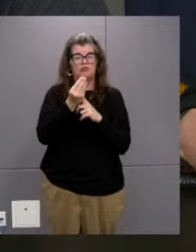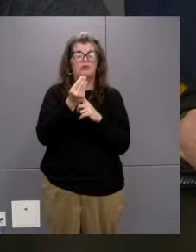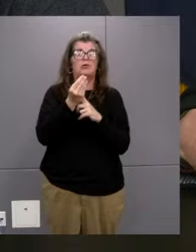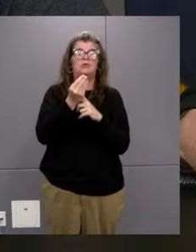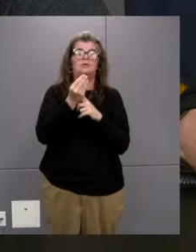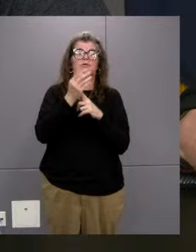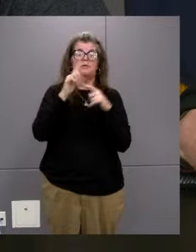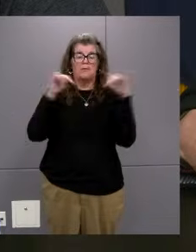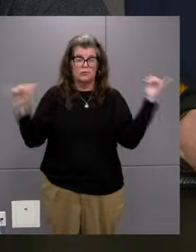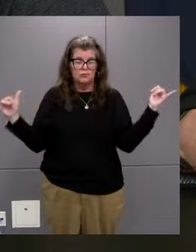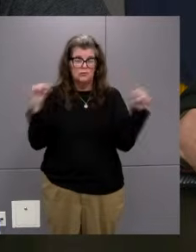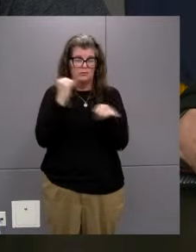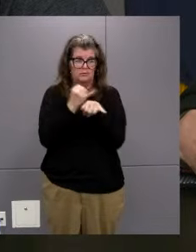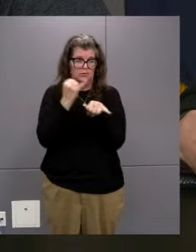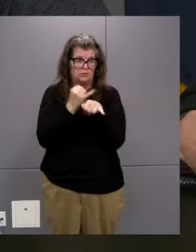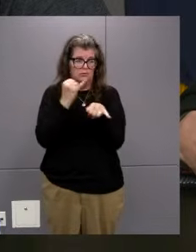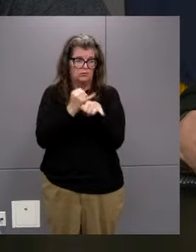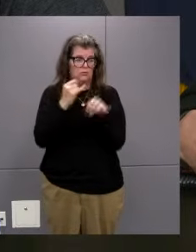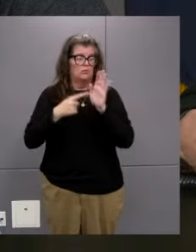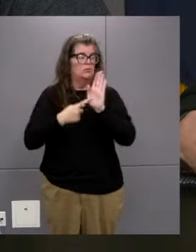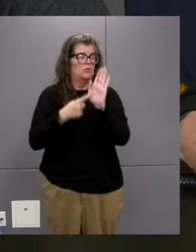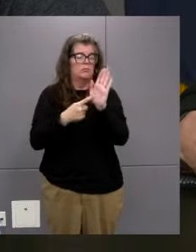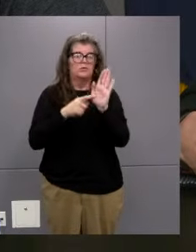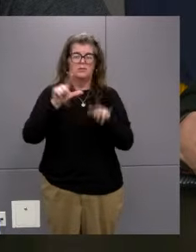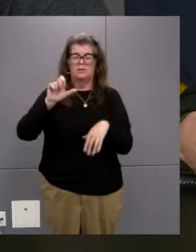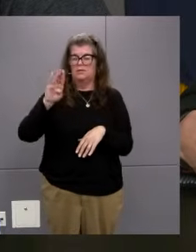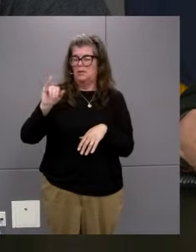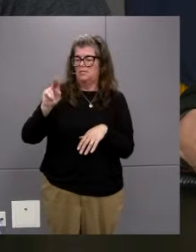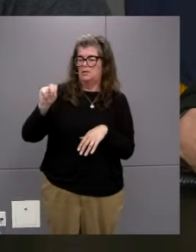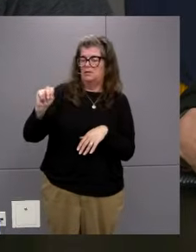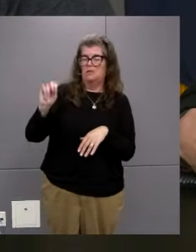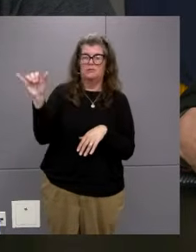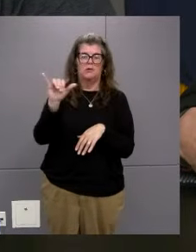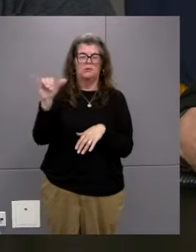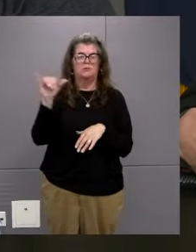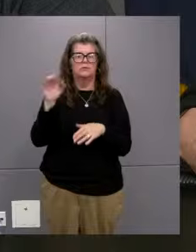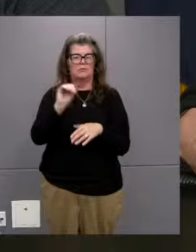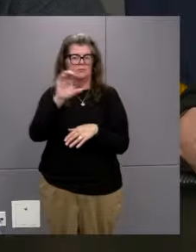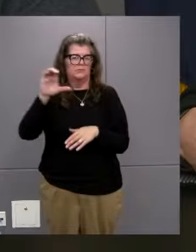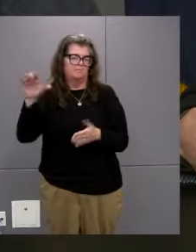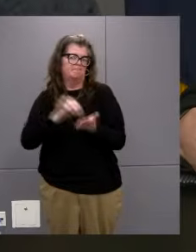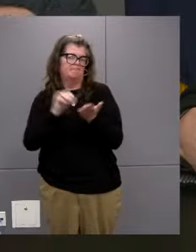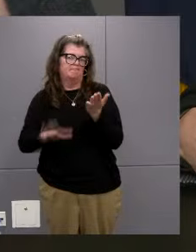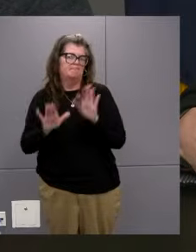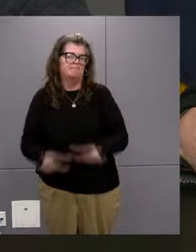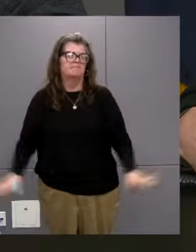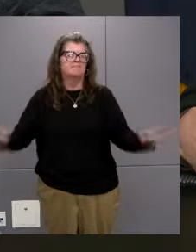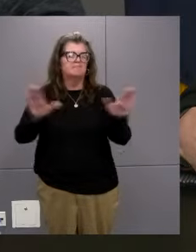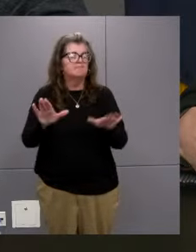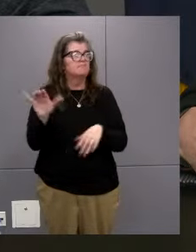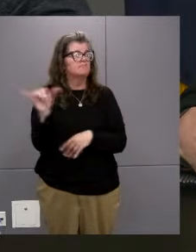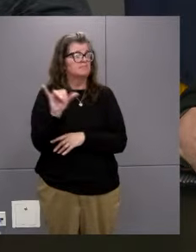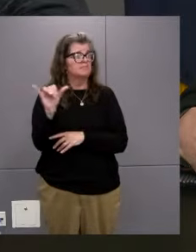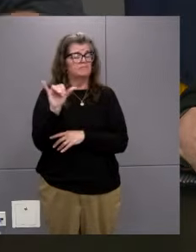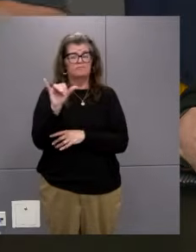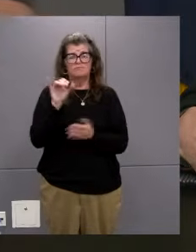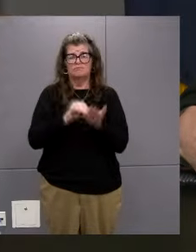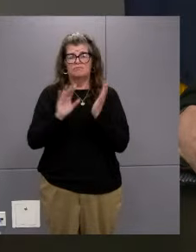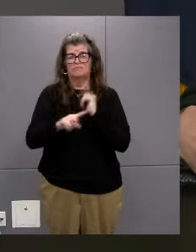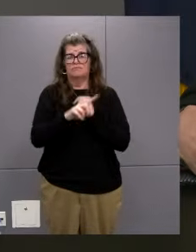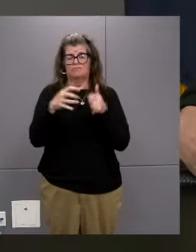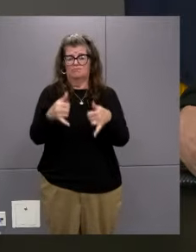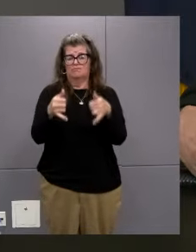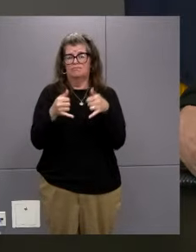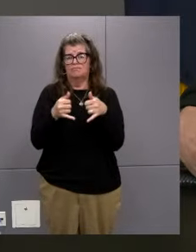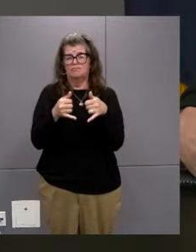where she proudly represents Lebanon and Mott's student body. Teresia also has received the